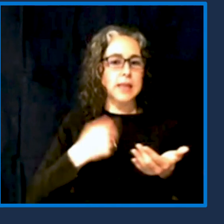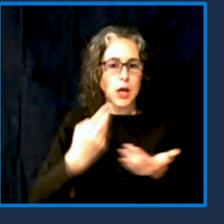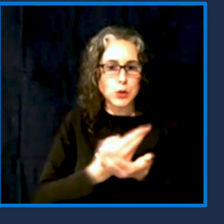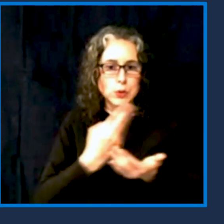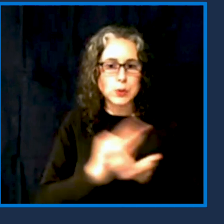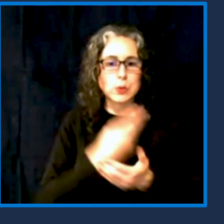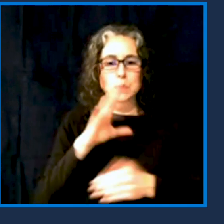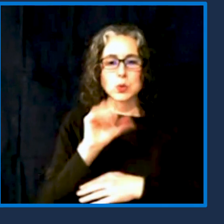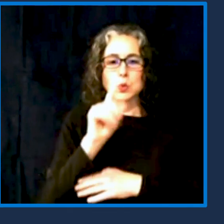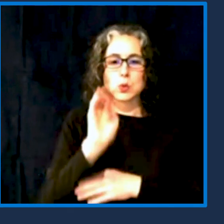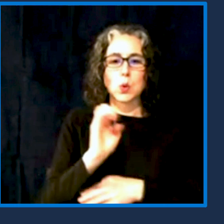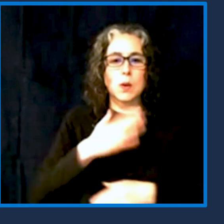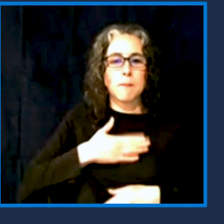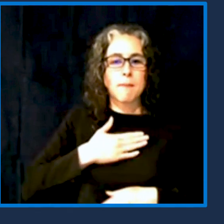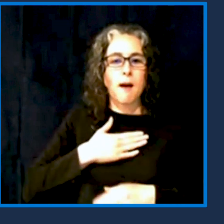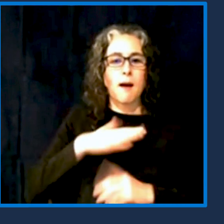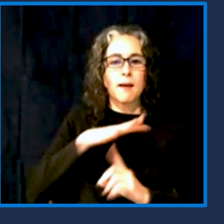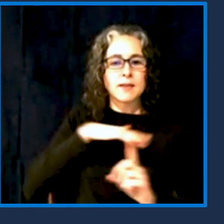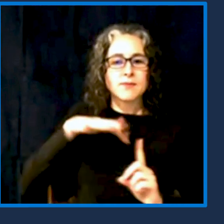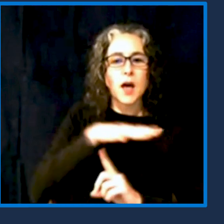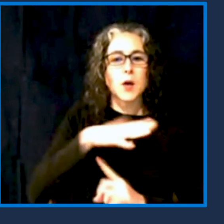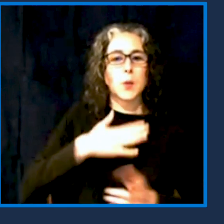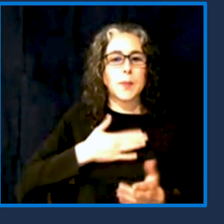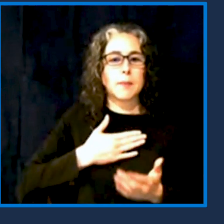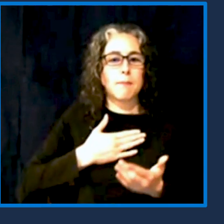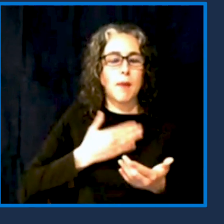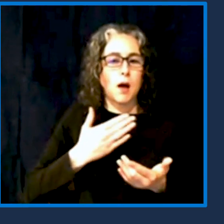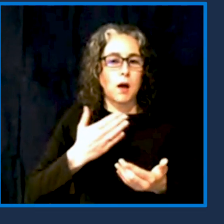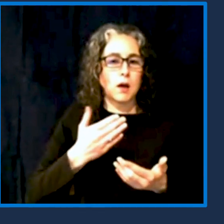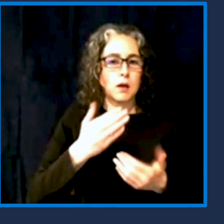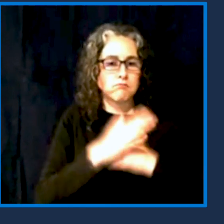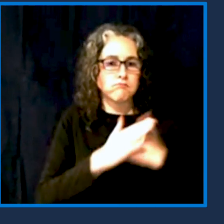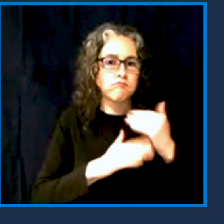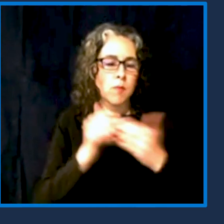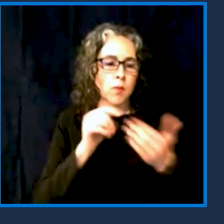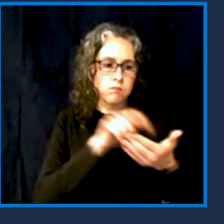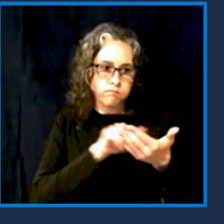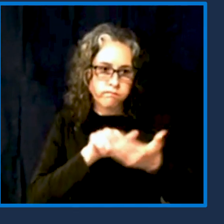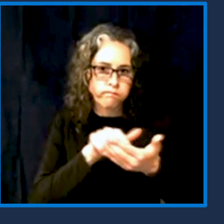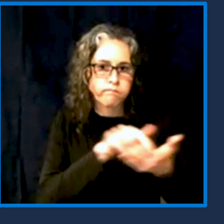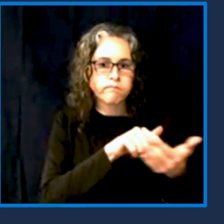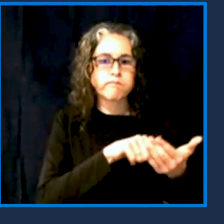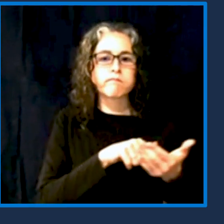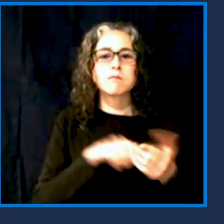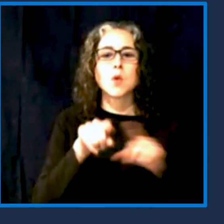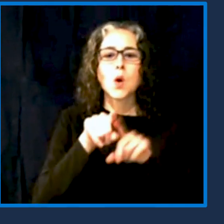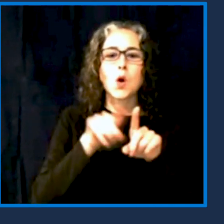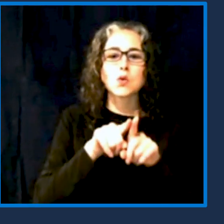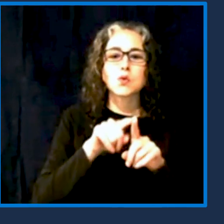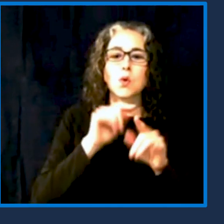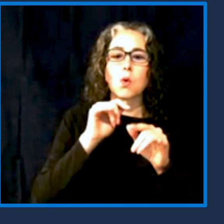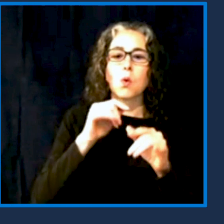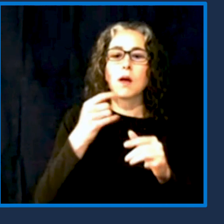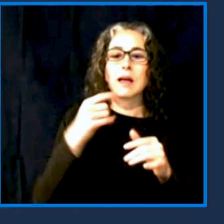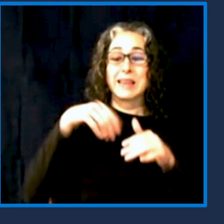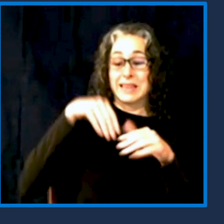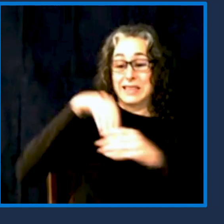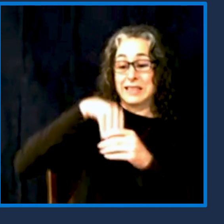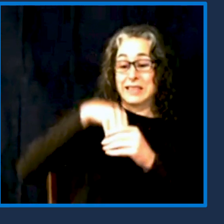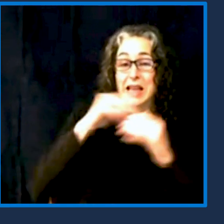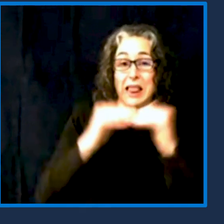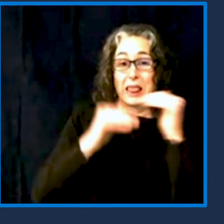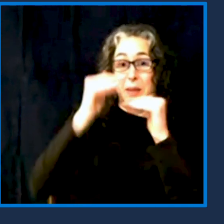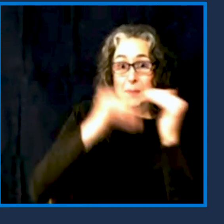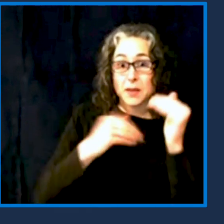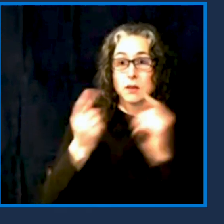And things like transportation and inside navigation in the office on the interview side really helped me to perform